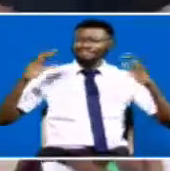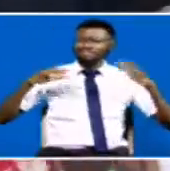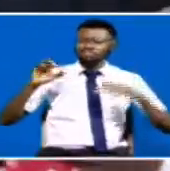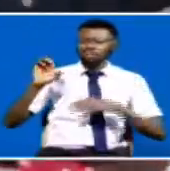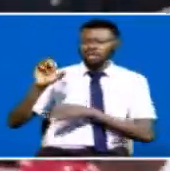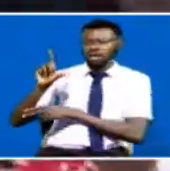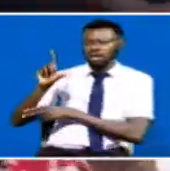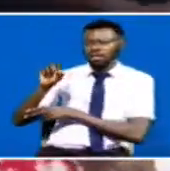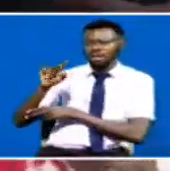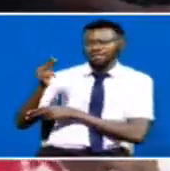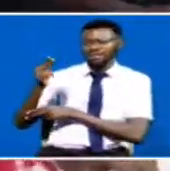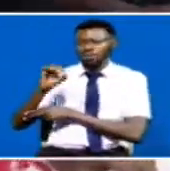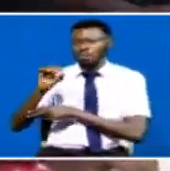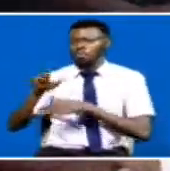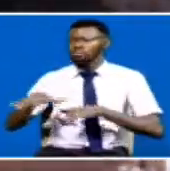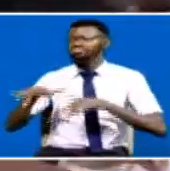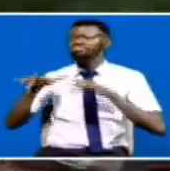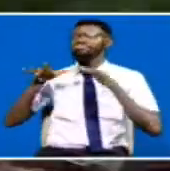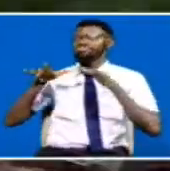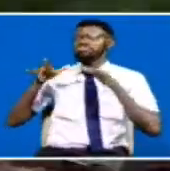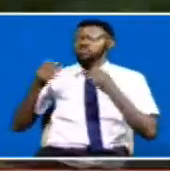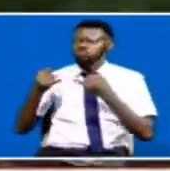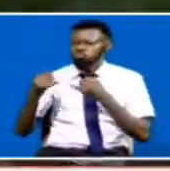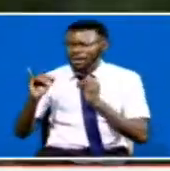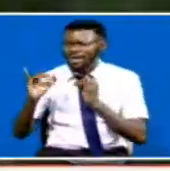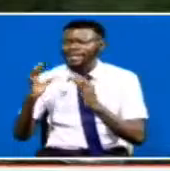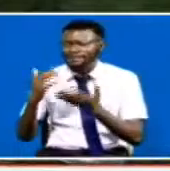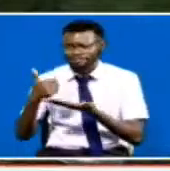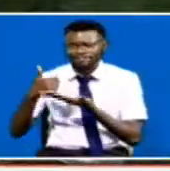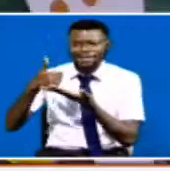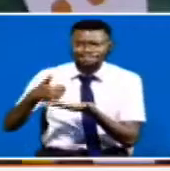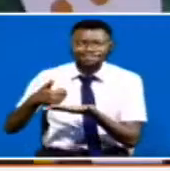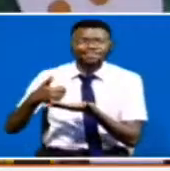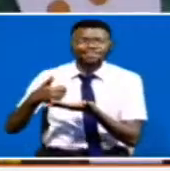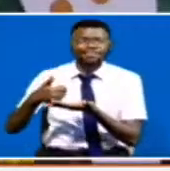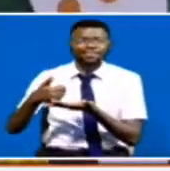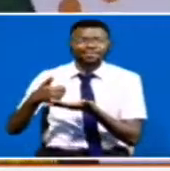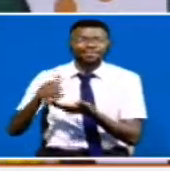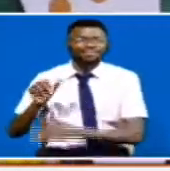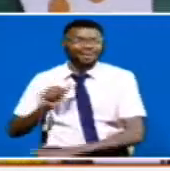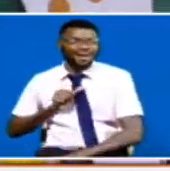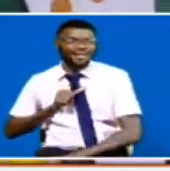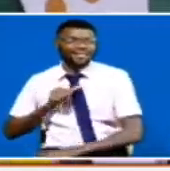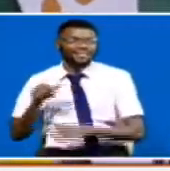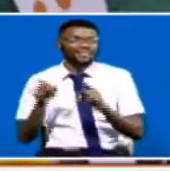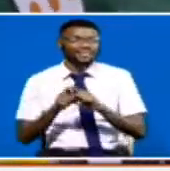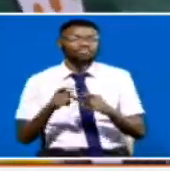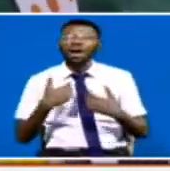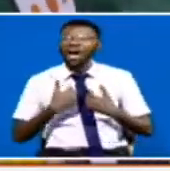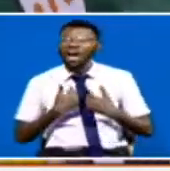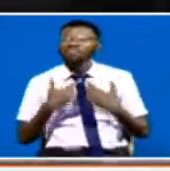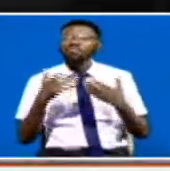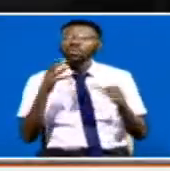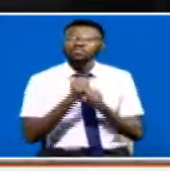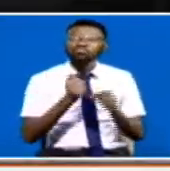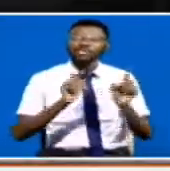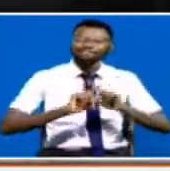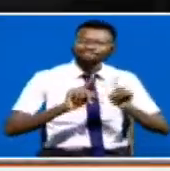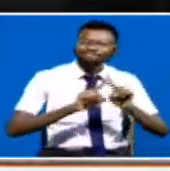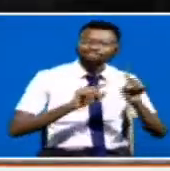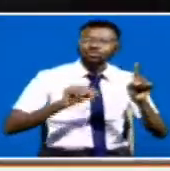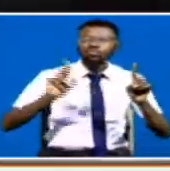the silent struggle of women and girls must be acknowledged. Through the concerted efforts of organizations like